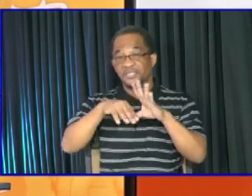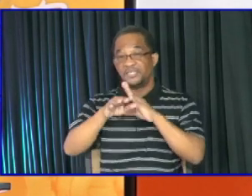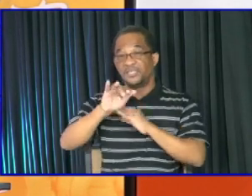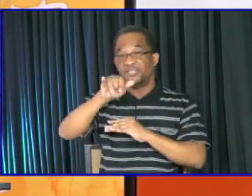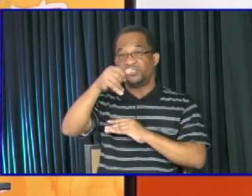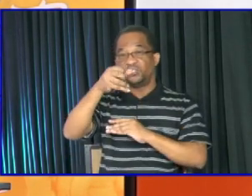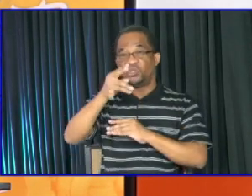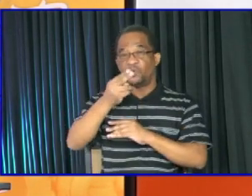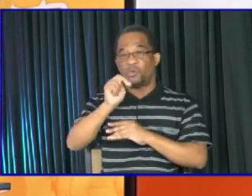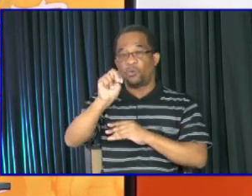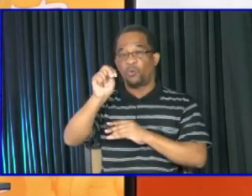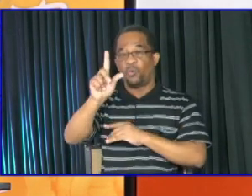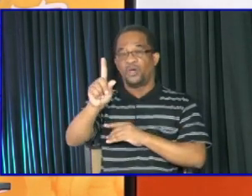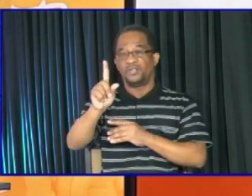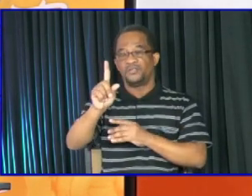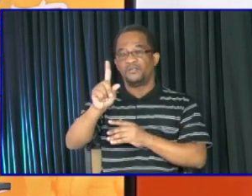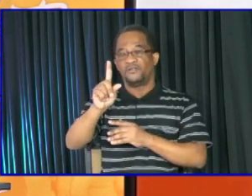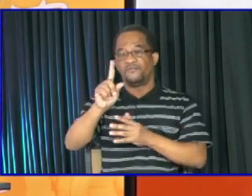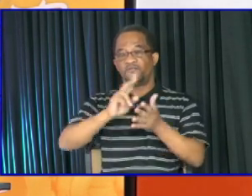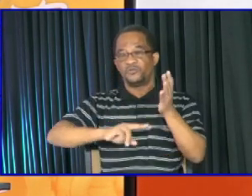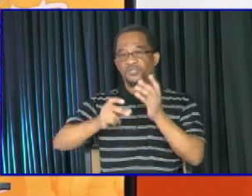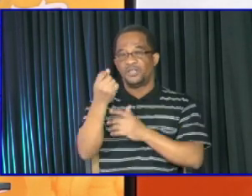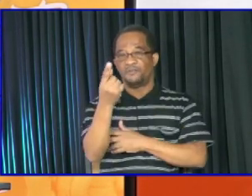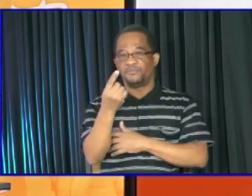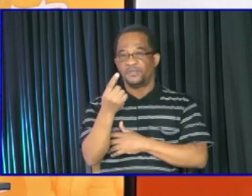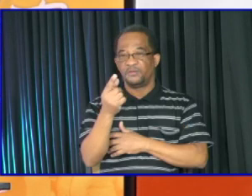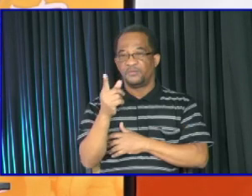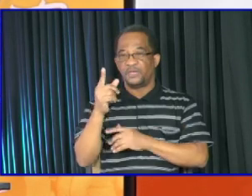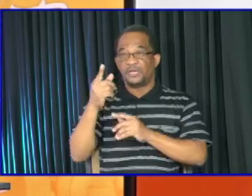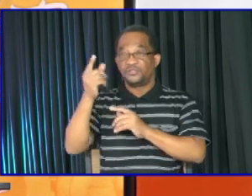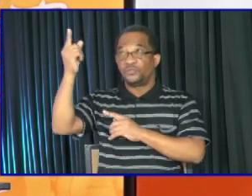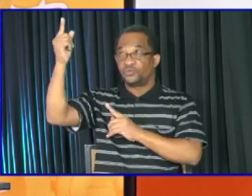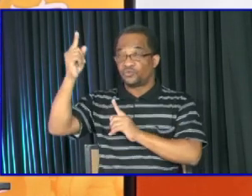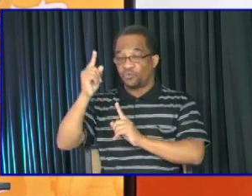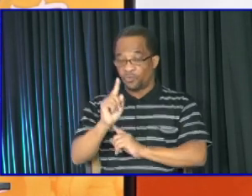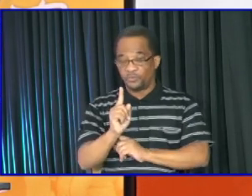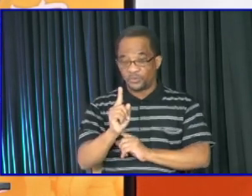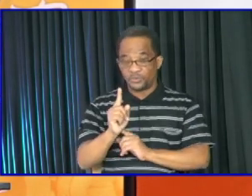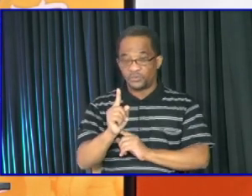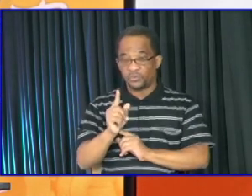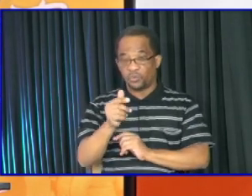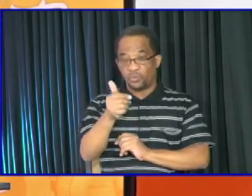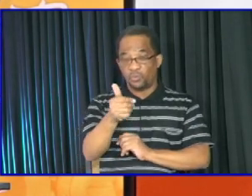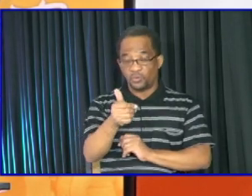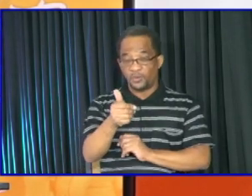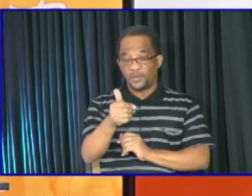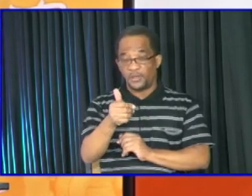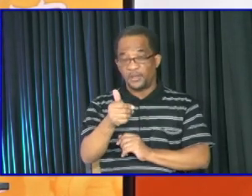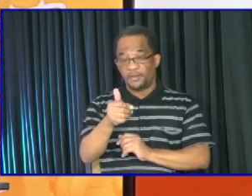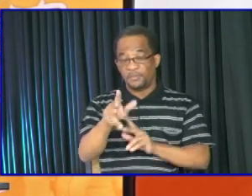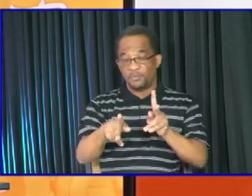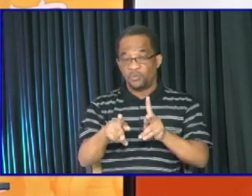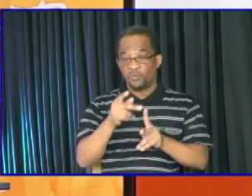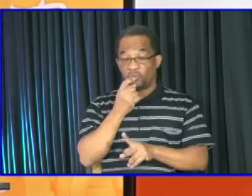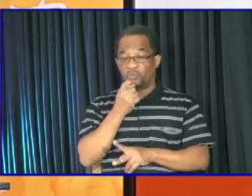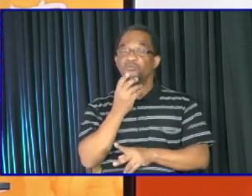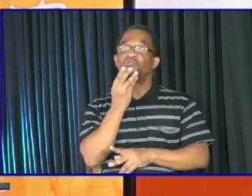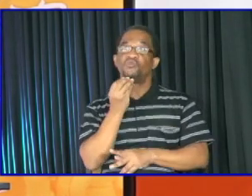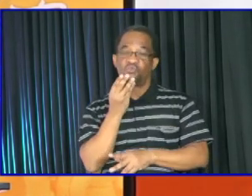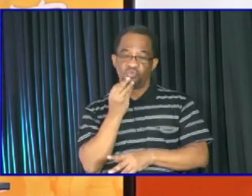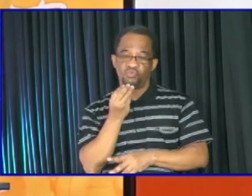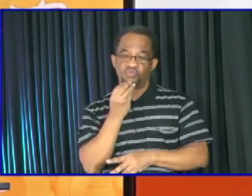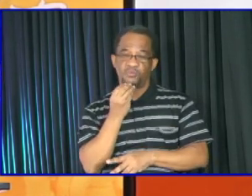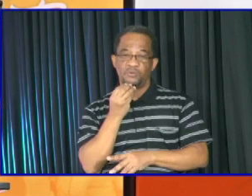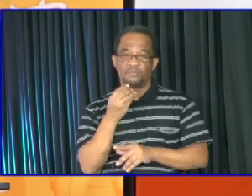came unto His own and His own received Him not. He came unto His own and